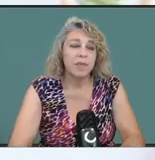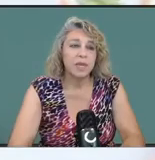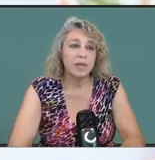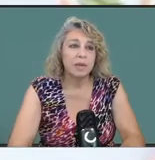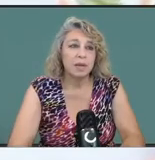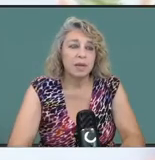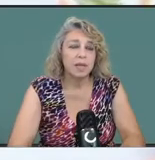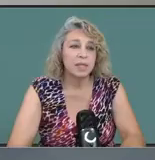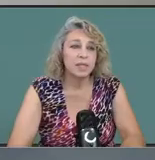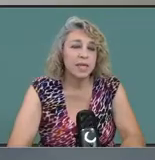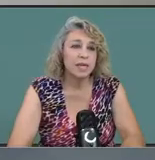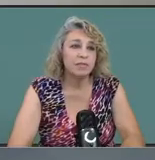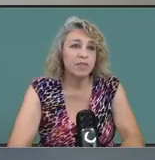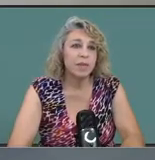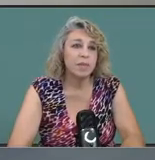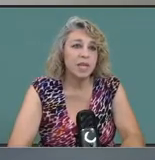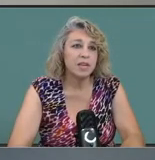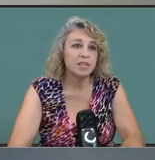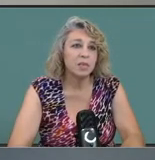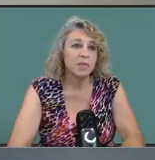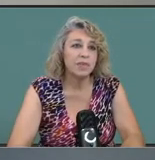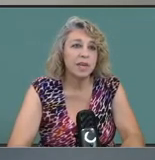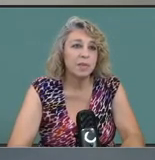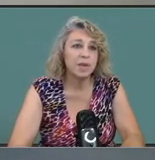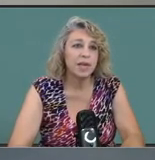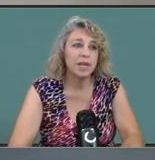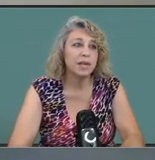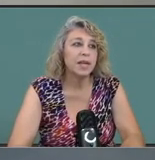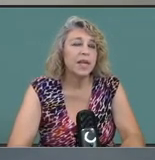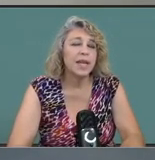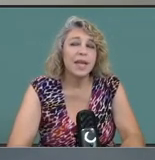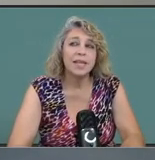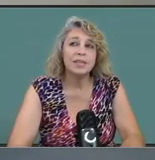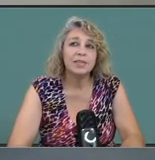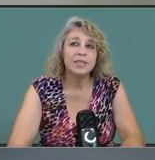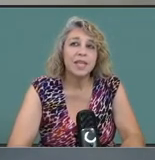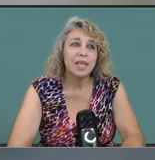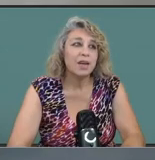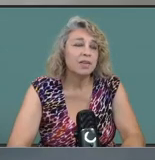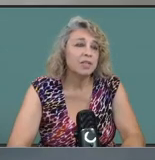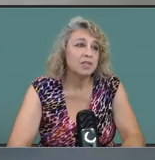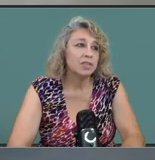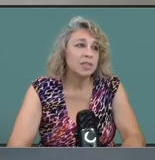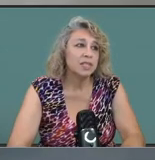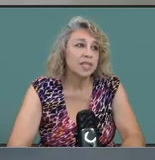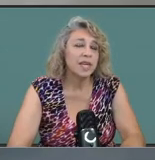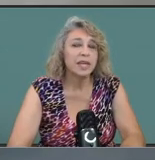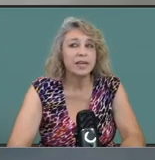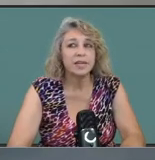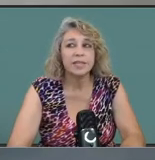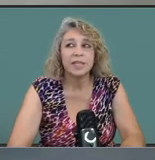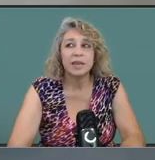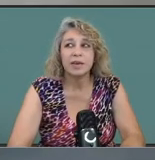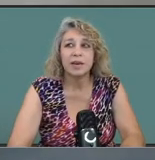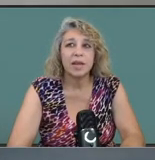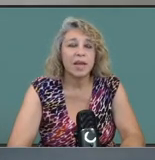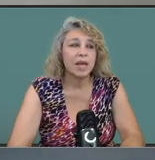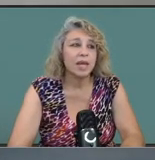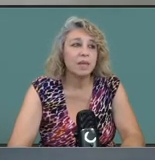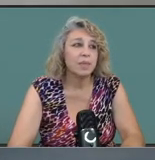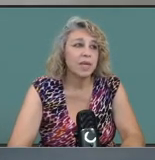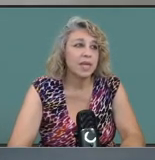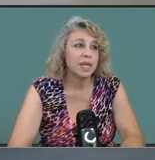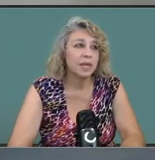have been in the Senate for that many years and we find him here again and to say also to the senators that are a